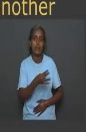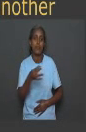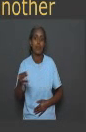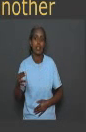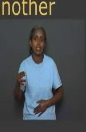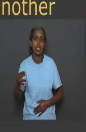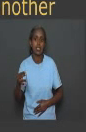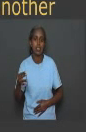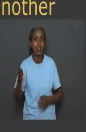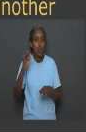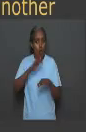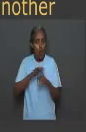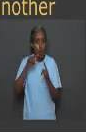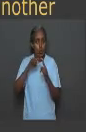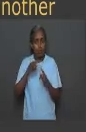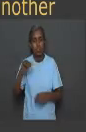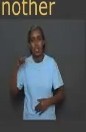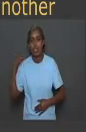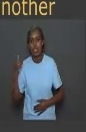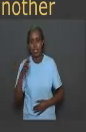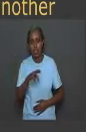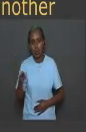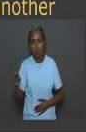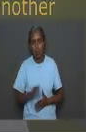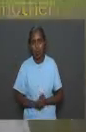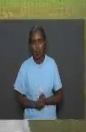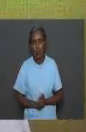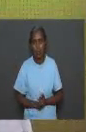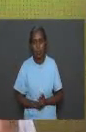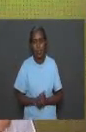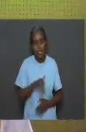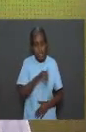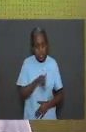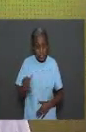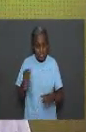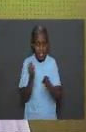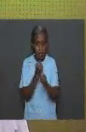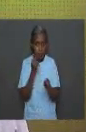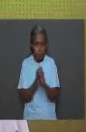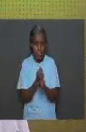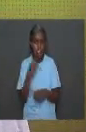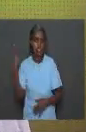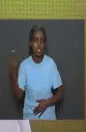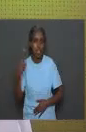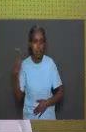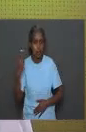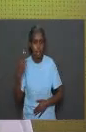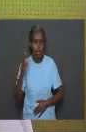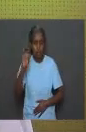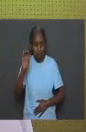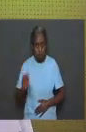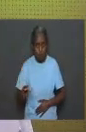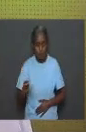the matrix onto another row. The same operations apply